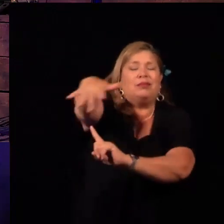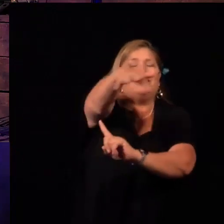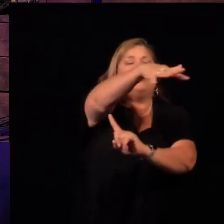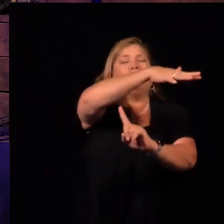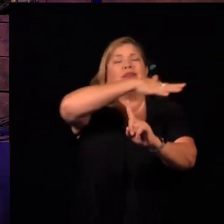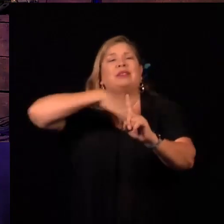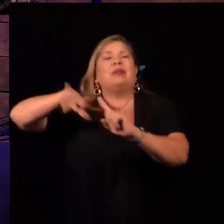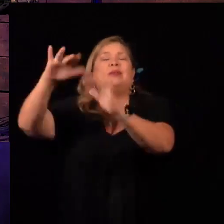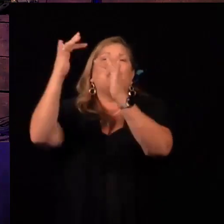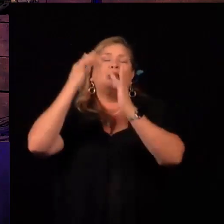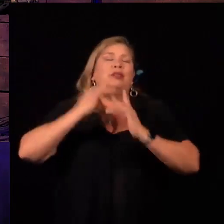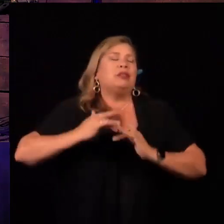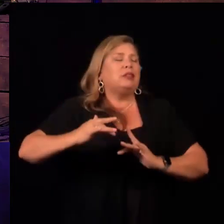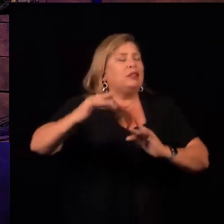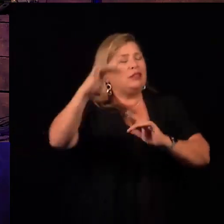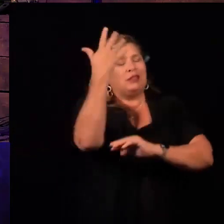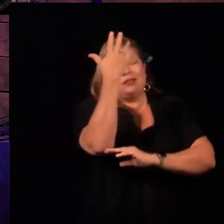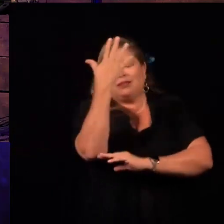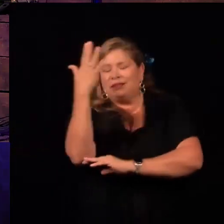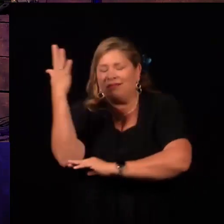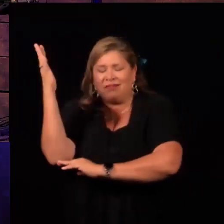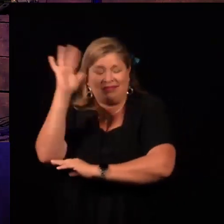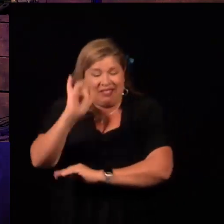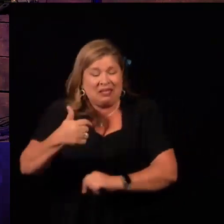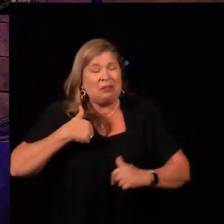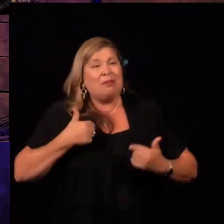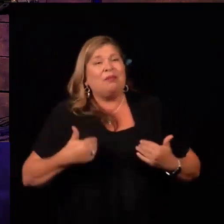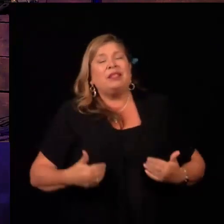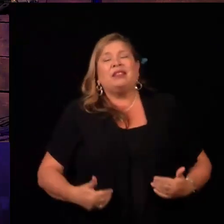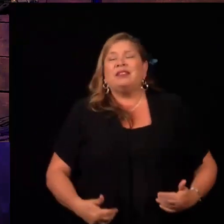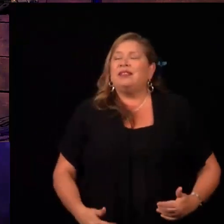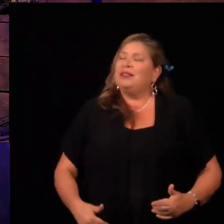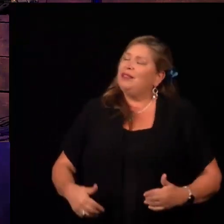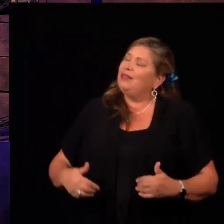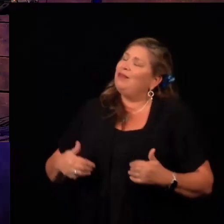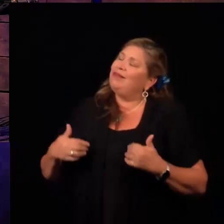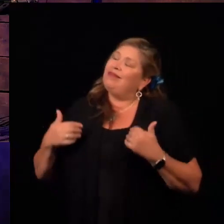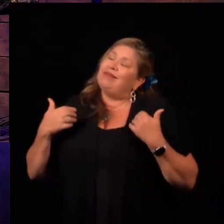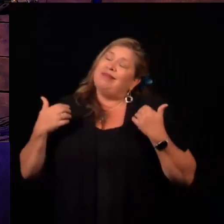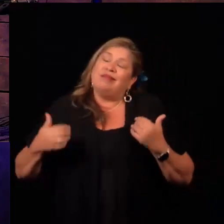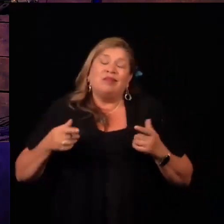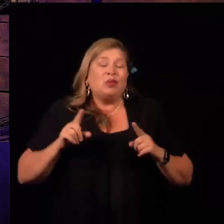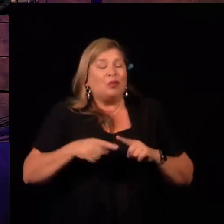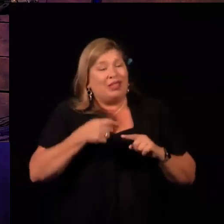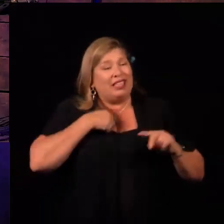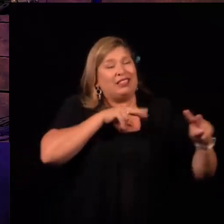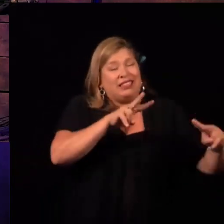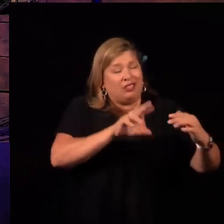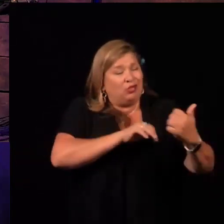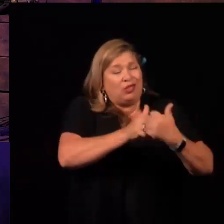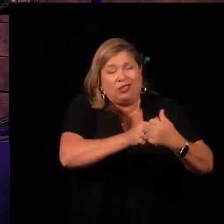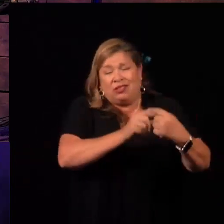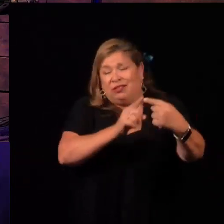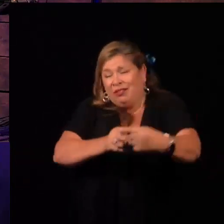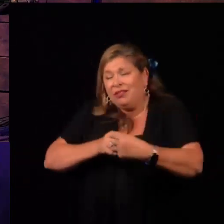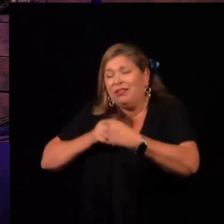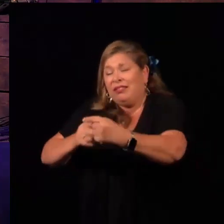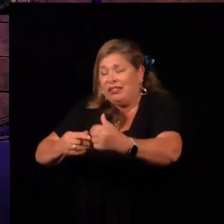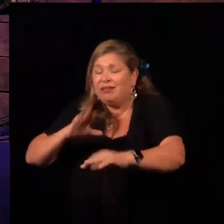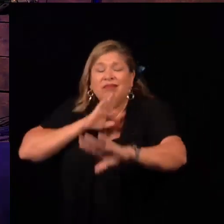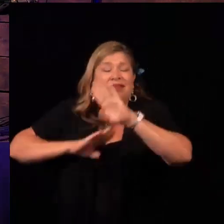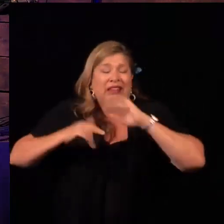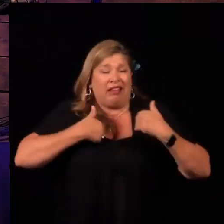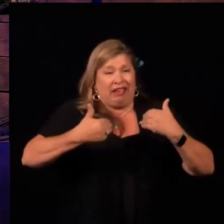wind and mercy. We thank him for his mercy. When all of a sudden I